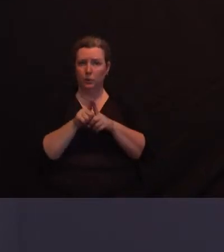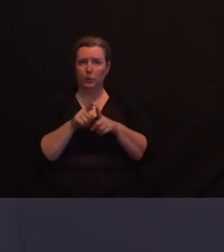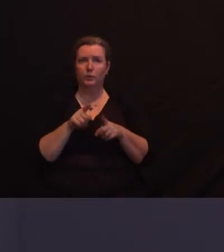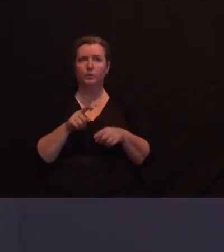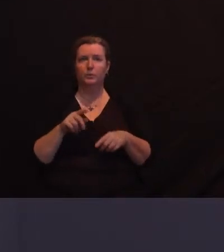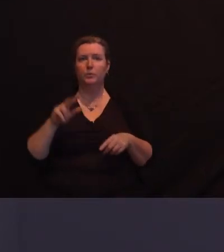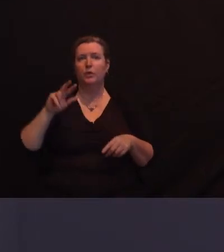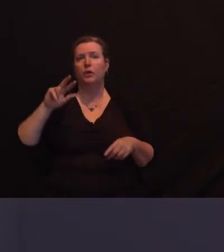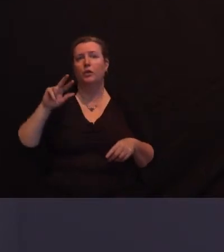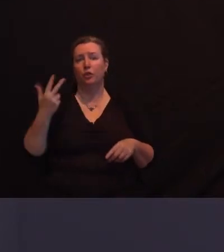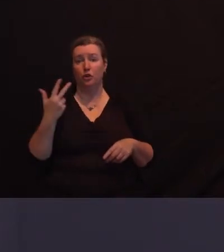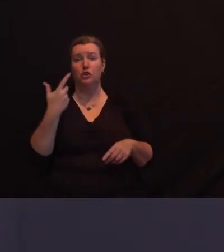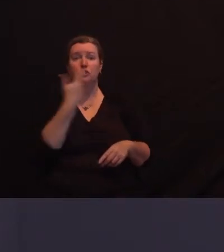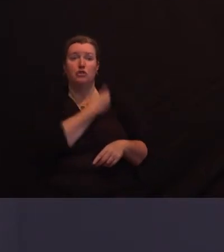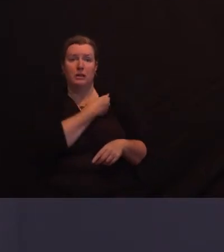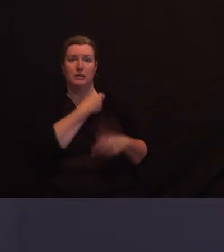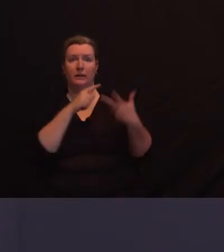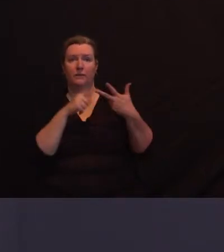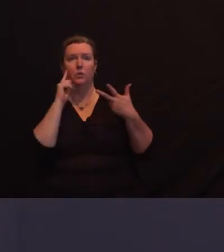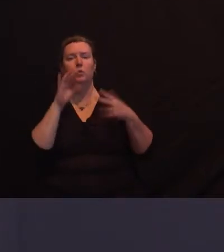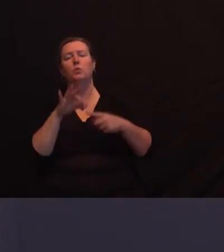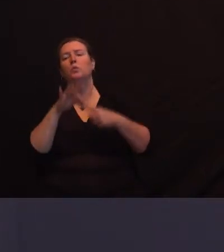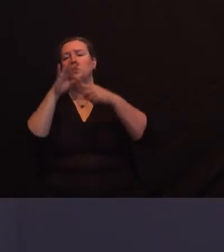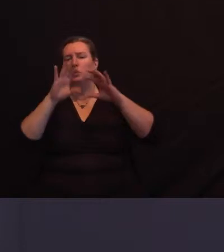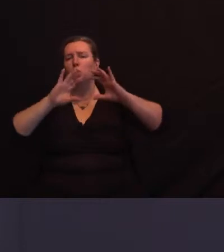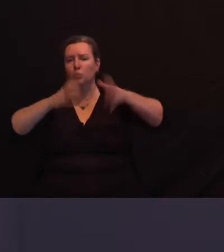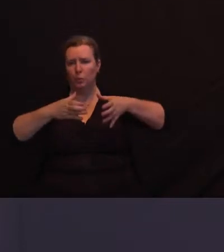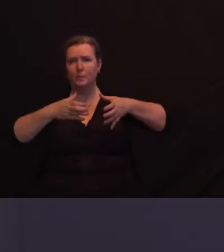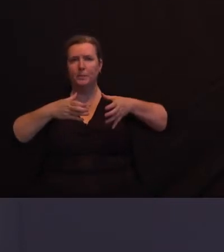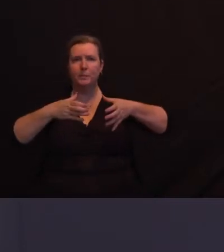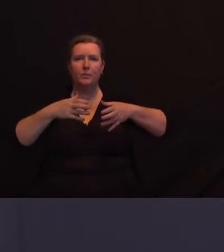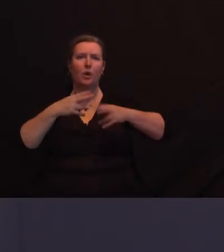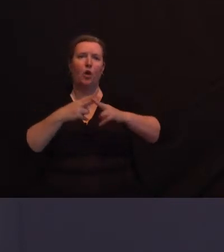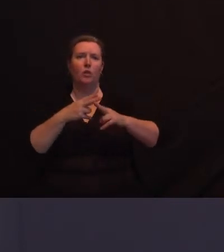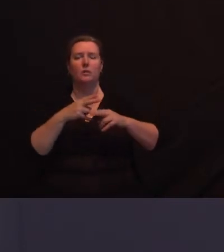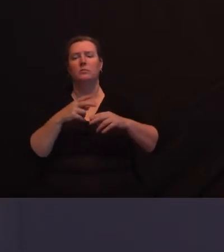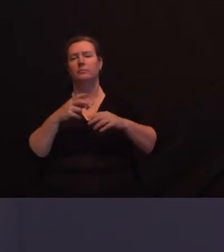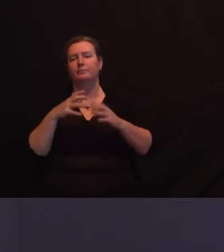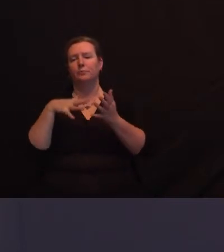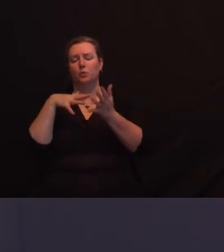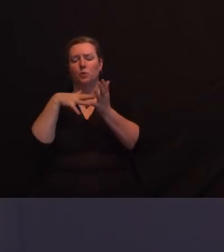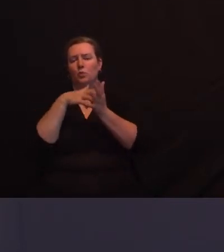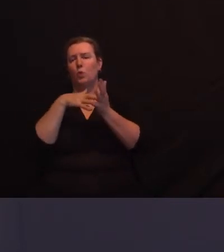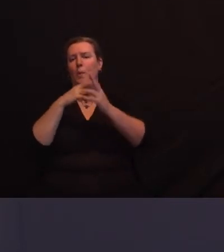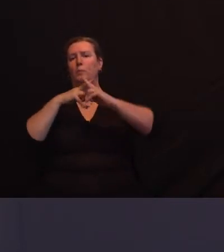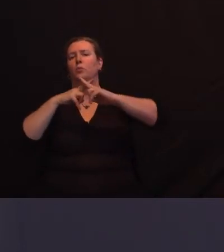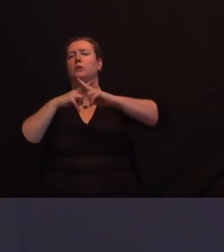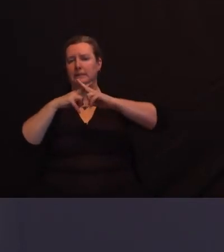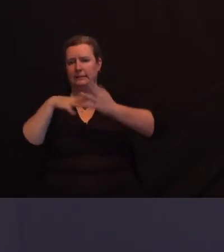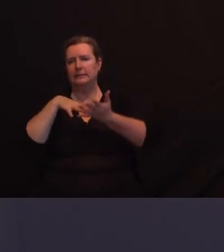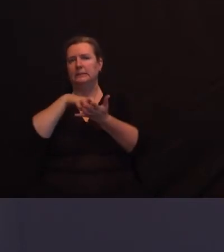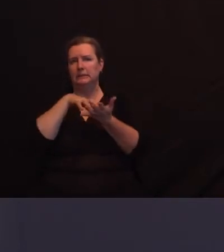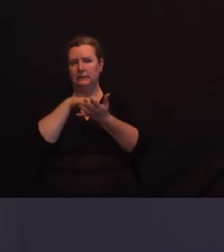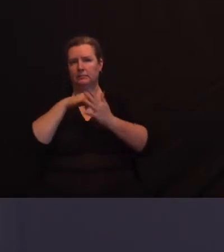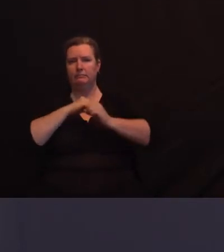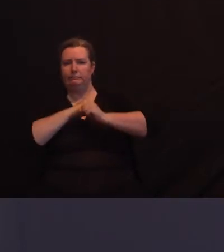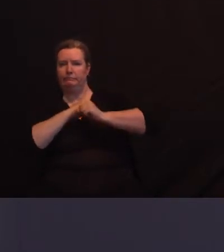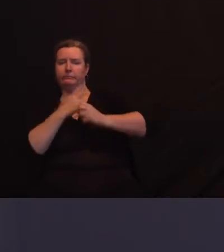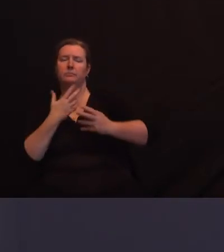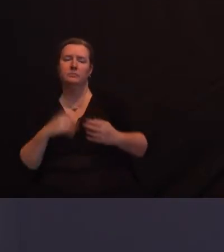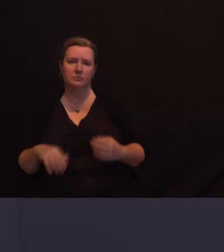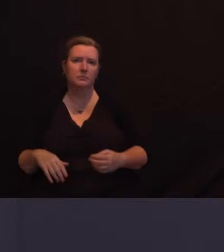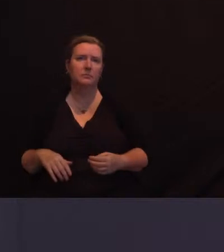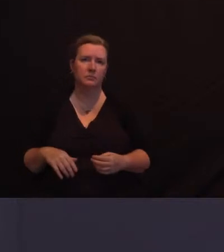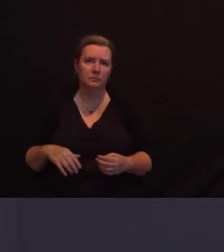in certain immunocompromised individuals right now. We are in a race against time. The highly